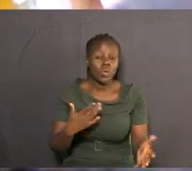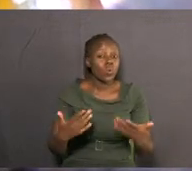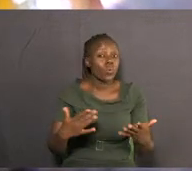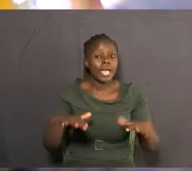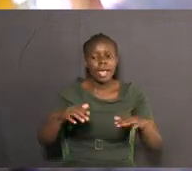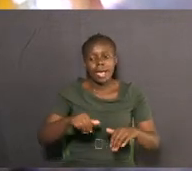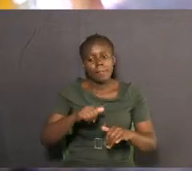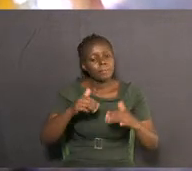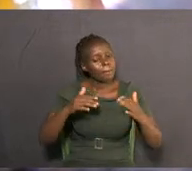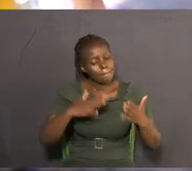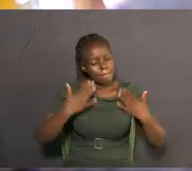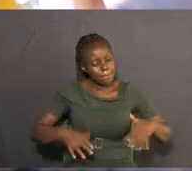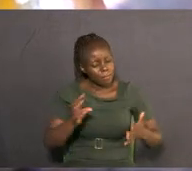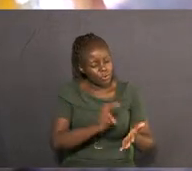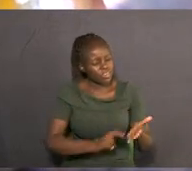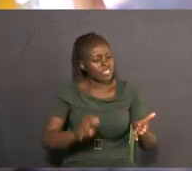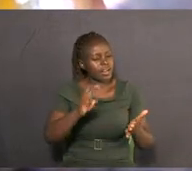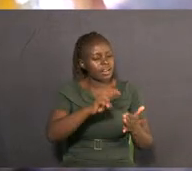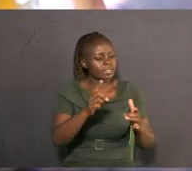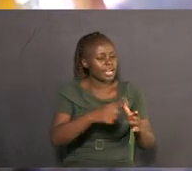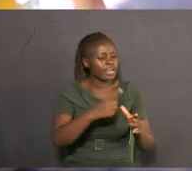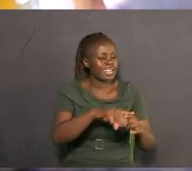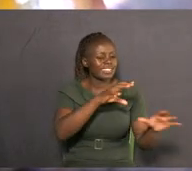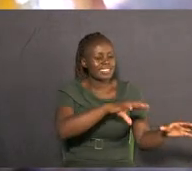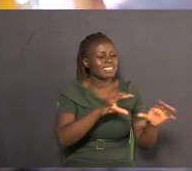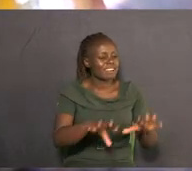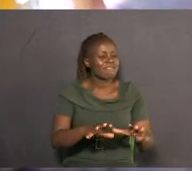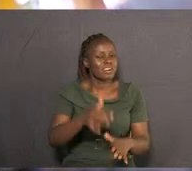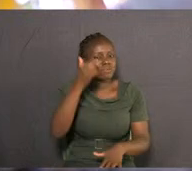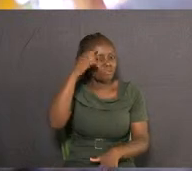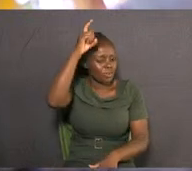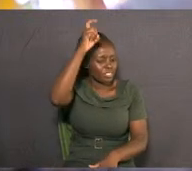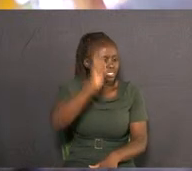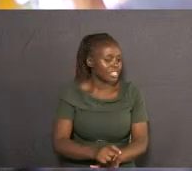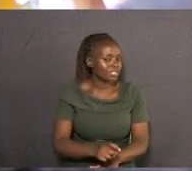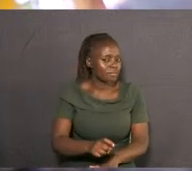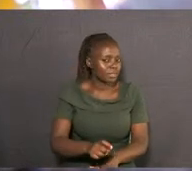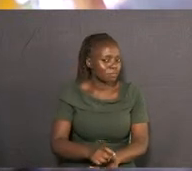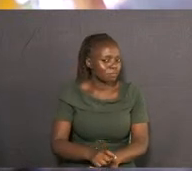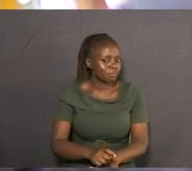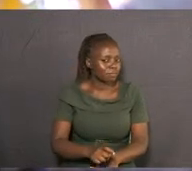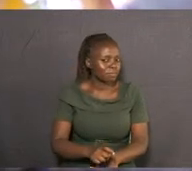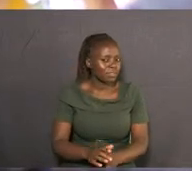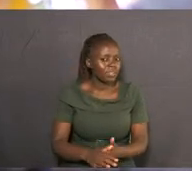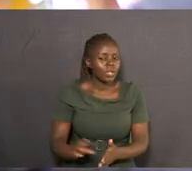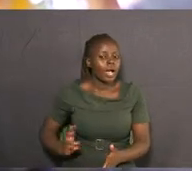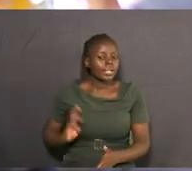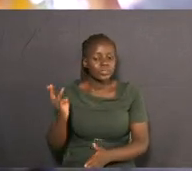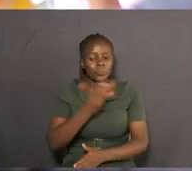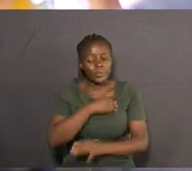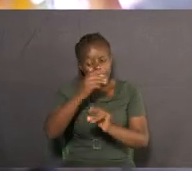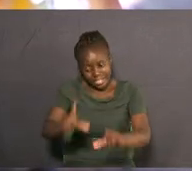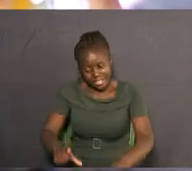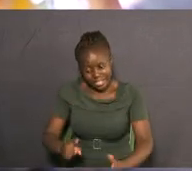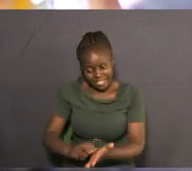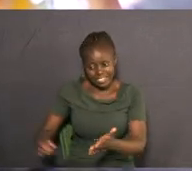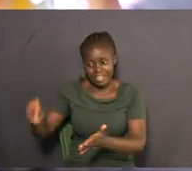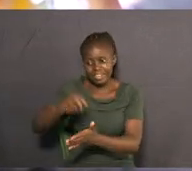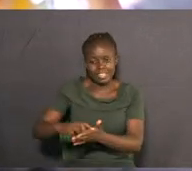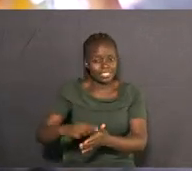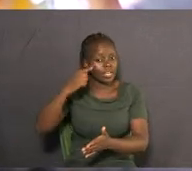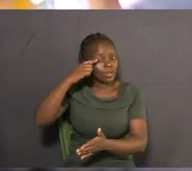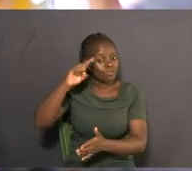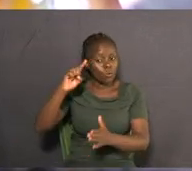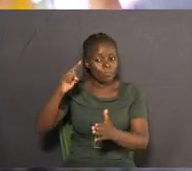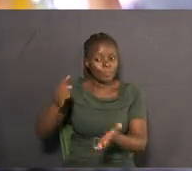resurrect to judgment, eternal judgment, or we will resurrect to eternal life because